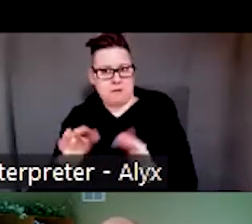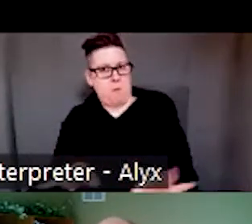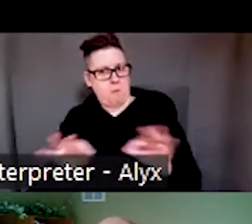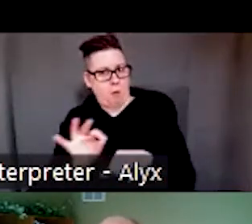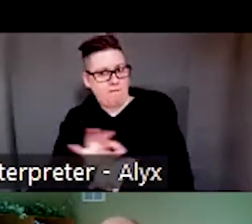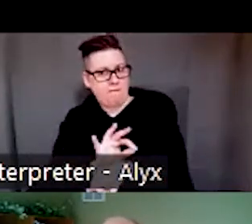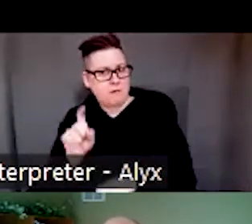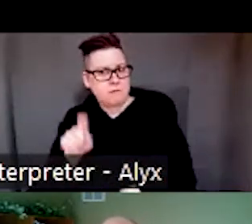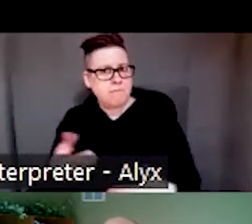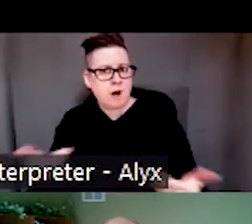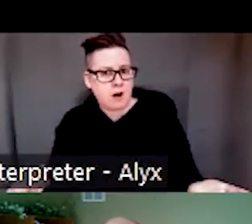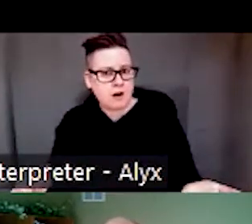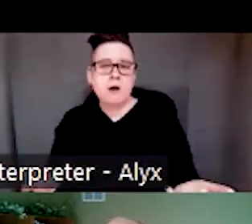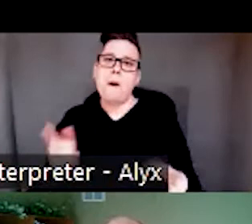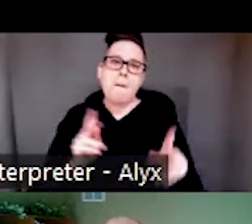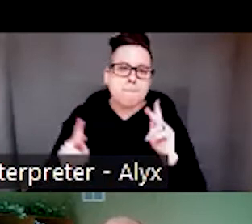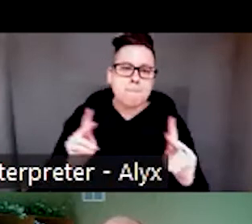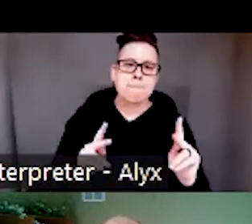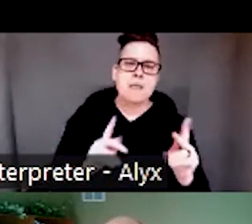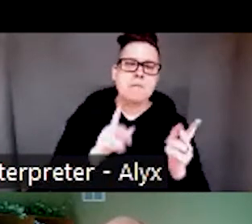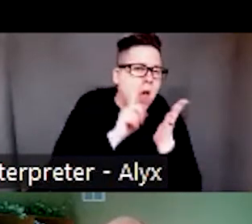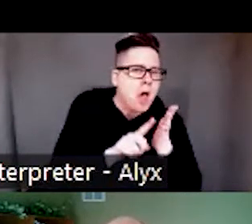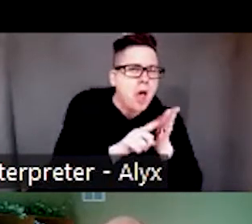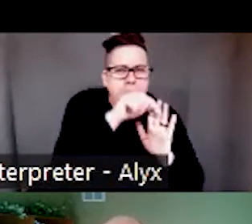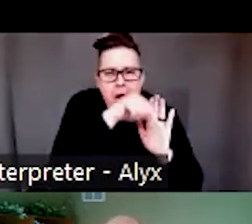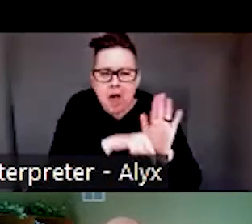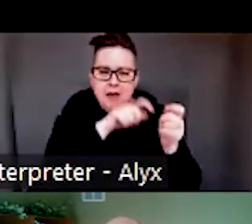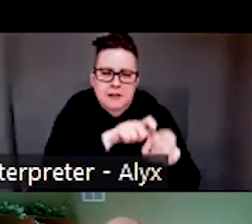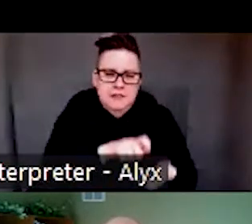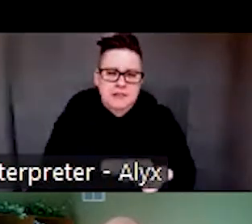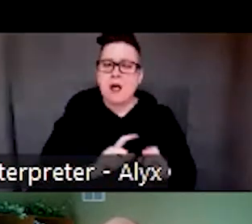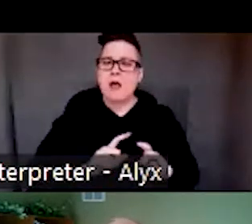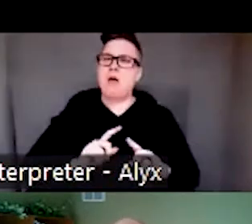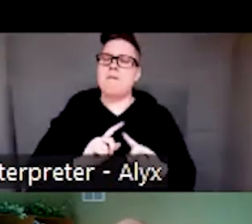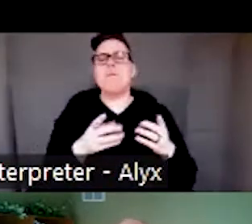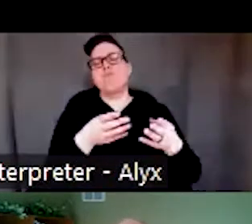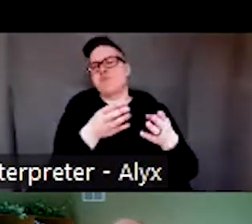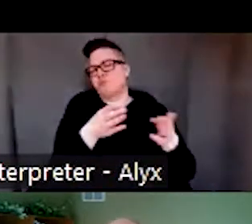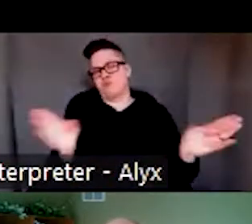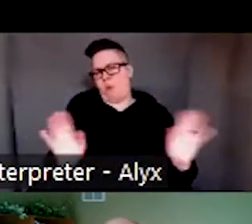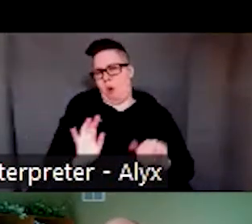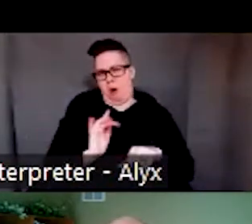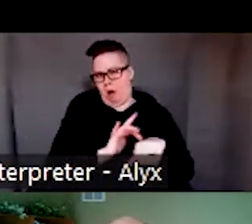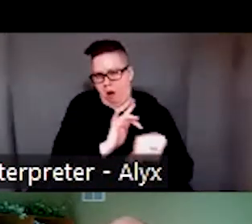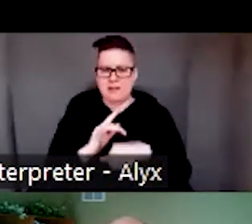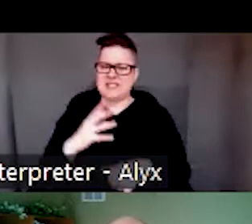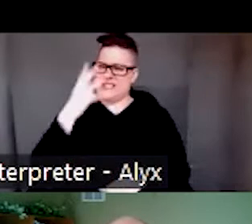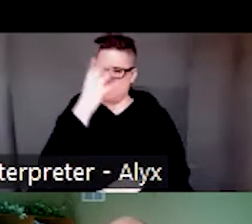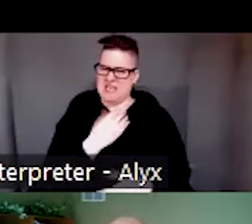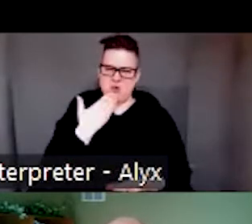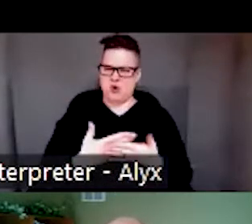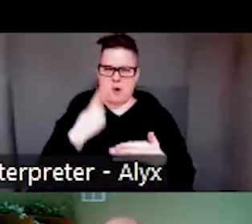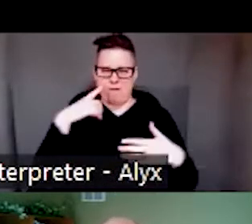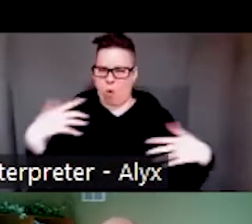Now, people have spent a lot of time delving into the details of this, but I think on a very broad level, if we ask what sleep is good